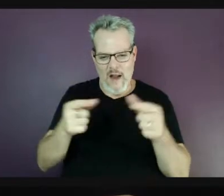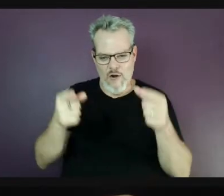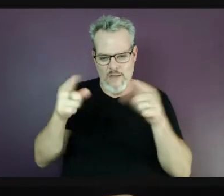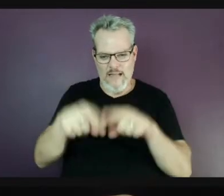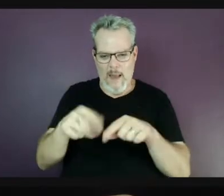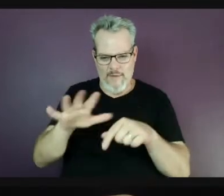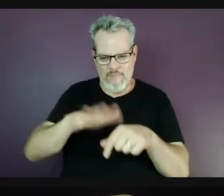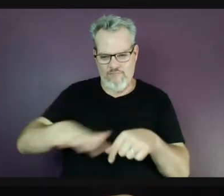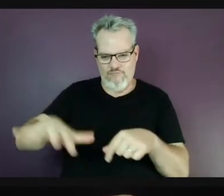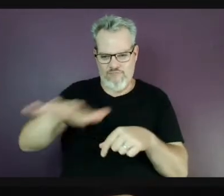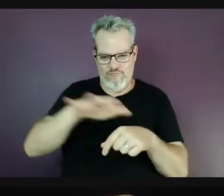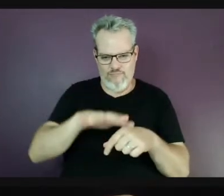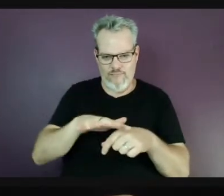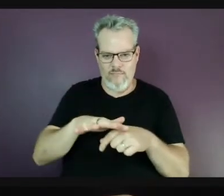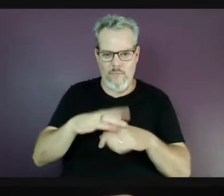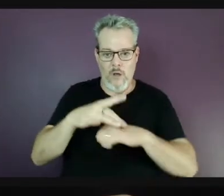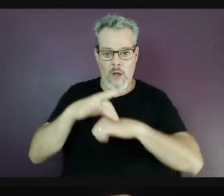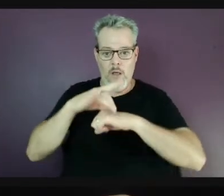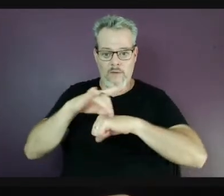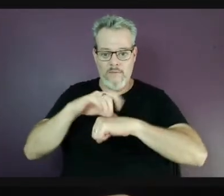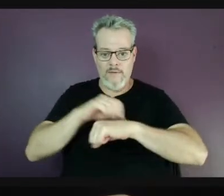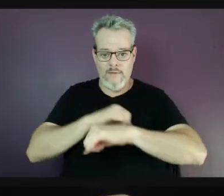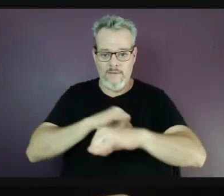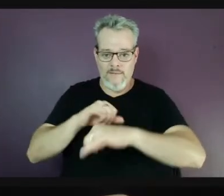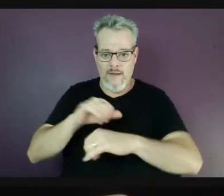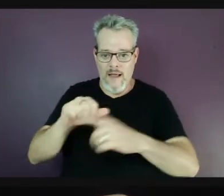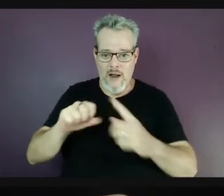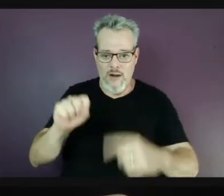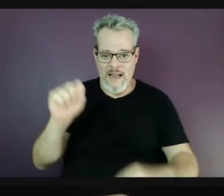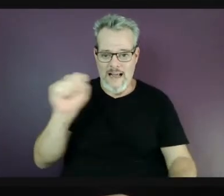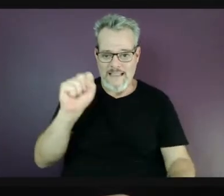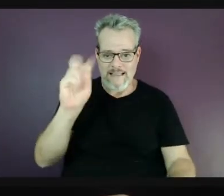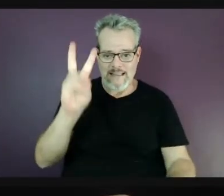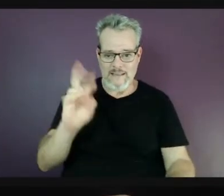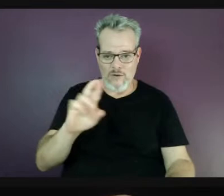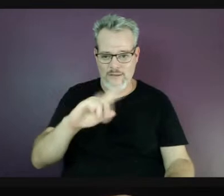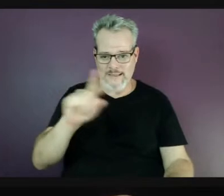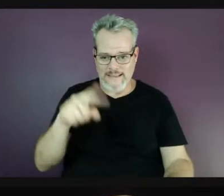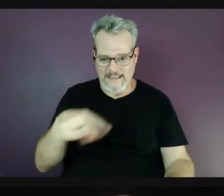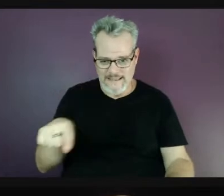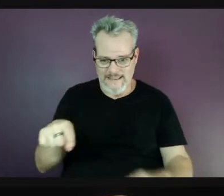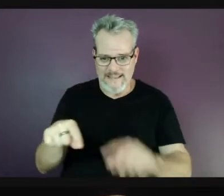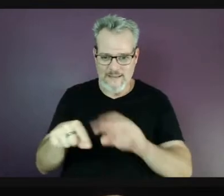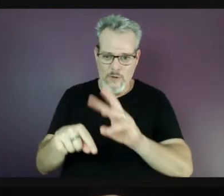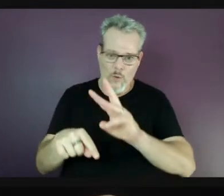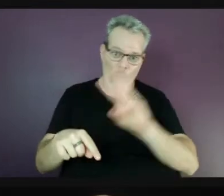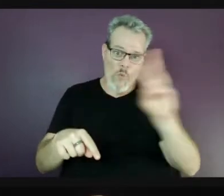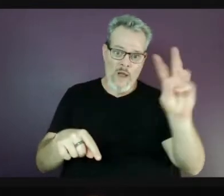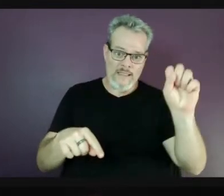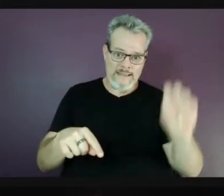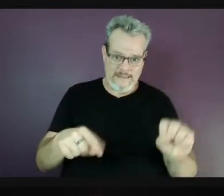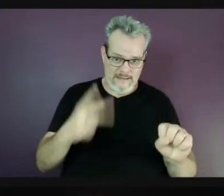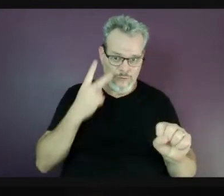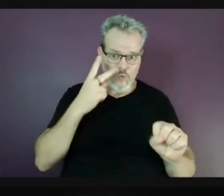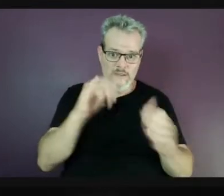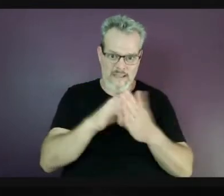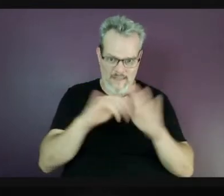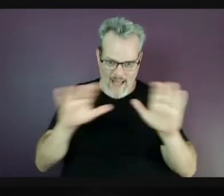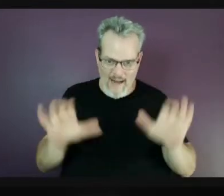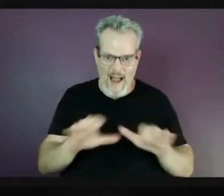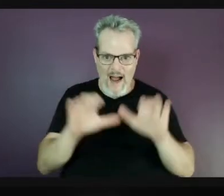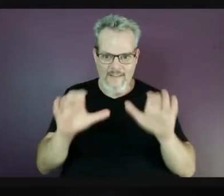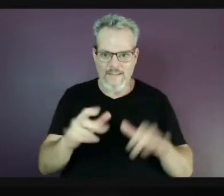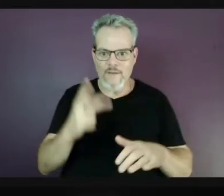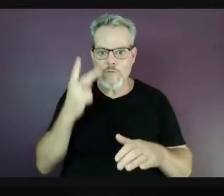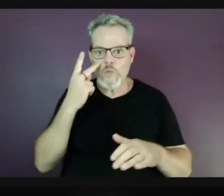And to note, the seismic southwest rift, this is a zone that we're seeing active all through here. So when we see it trail out to the southwest, we're seeing that active. We're seeing this active